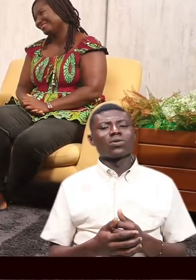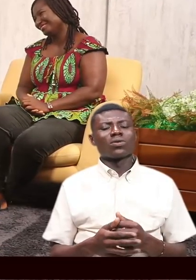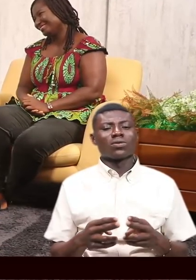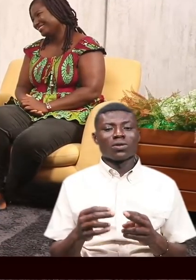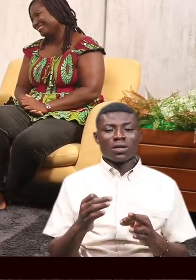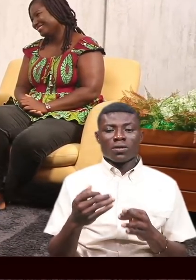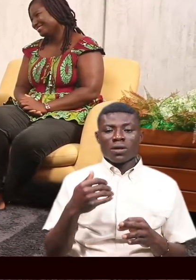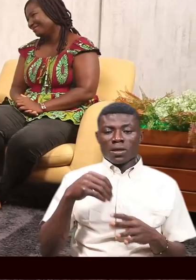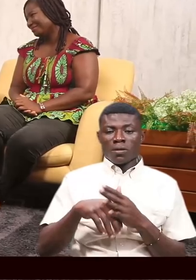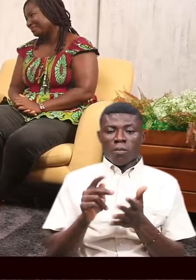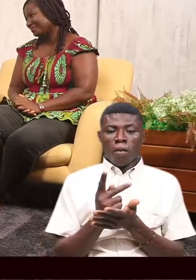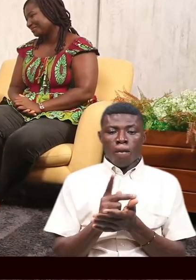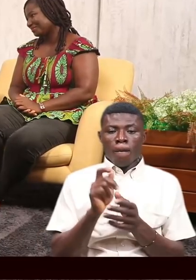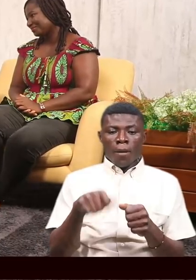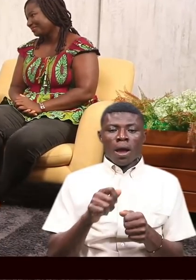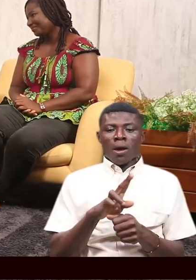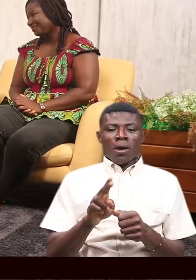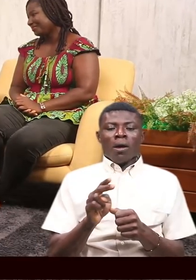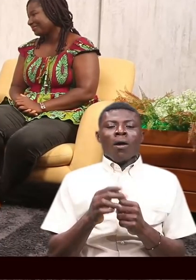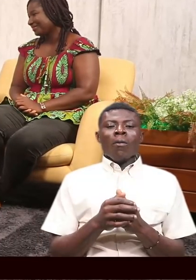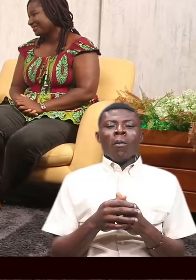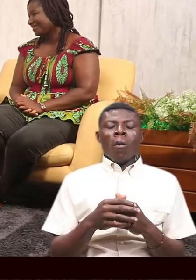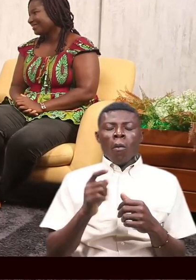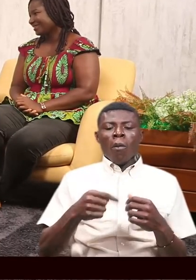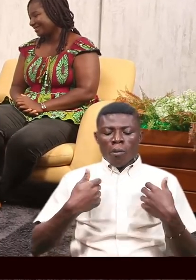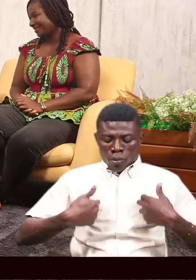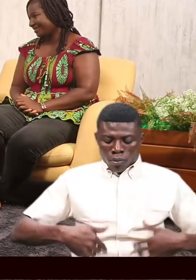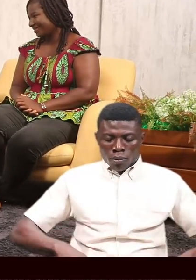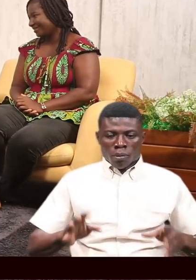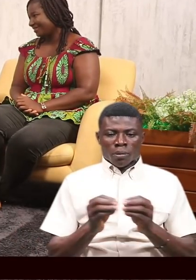o kitchen a bit me ashe magzi and our three quarters